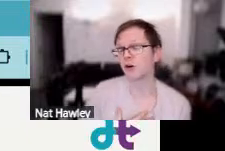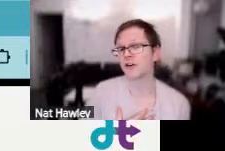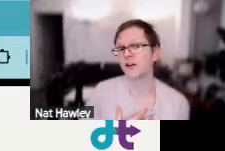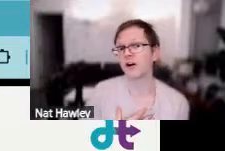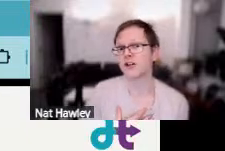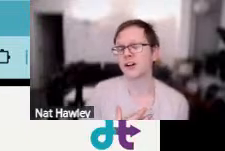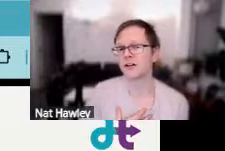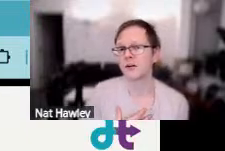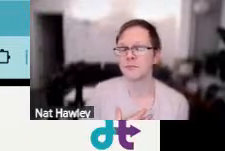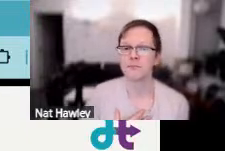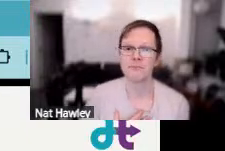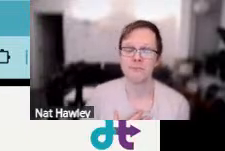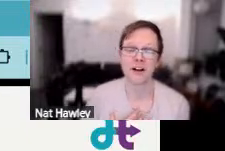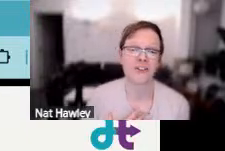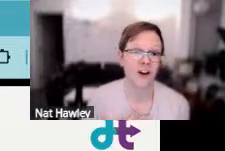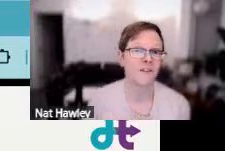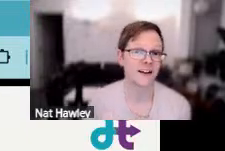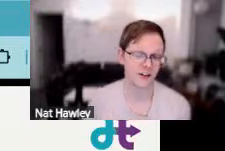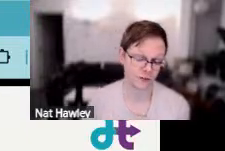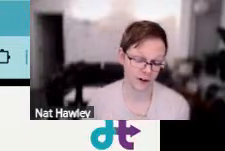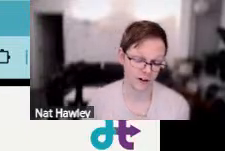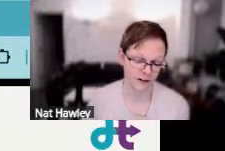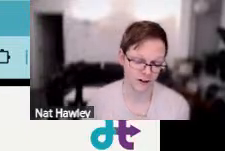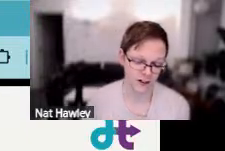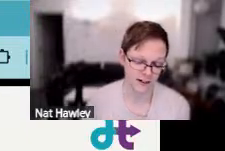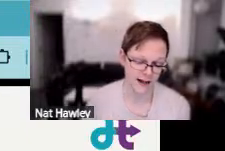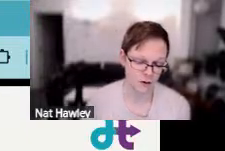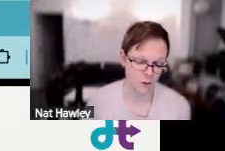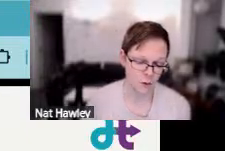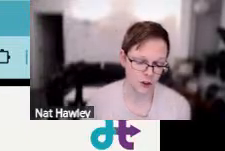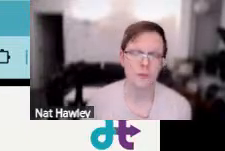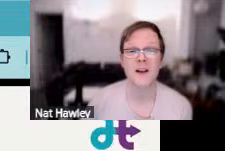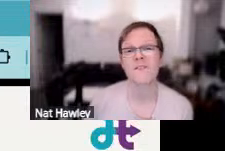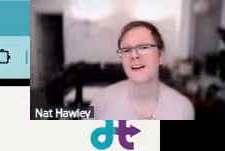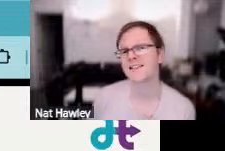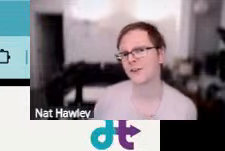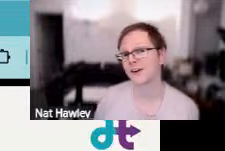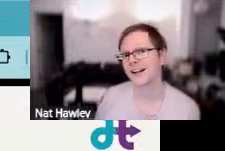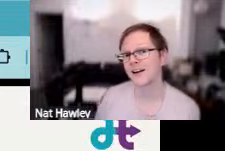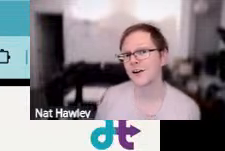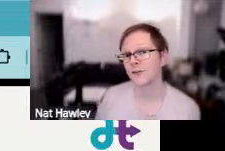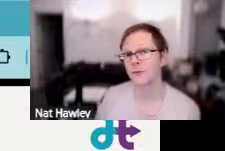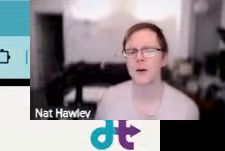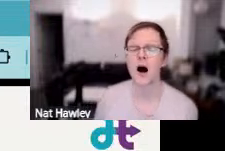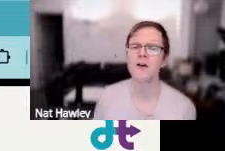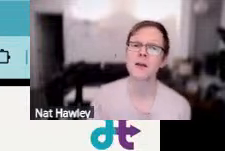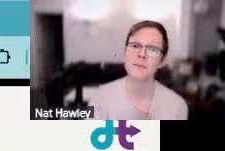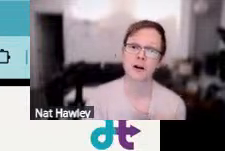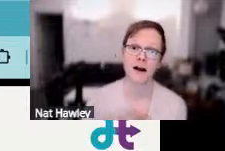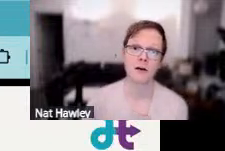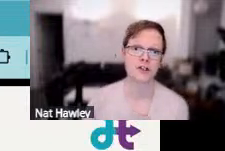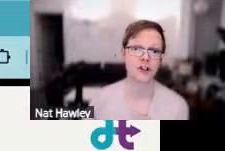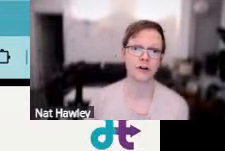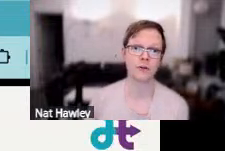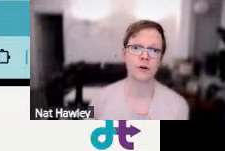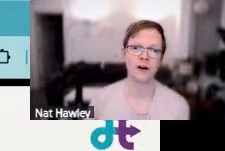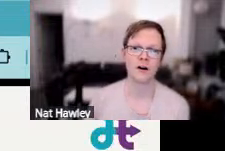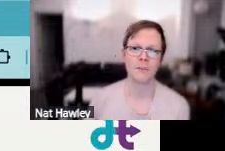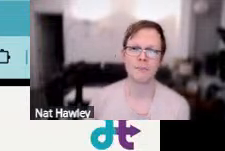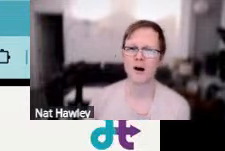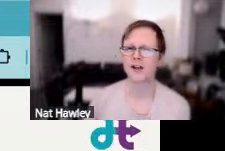I'm neurodivergent because I think different. Now, you may think differently from other people around